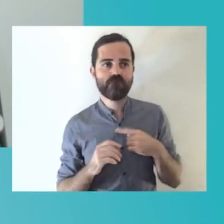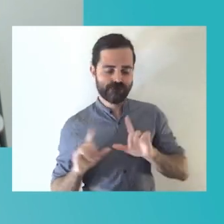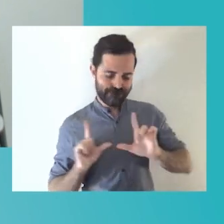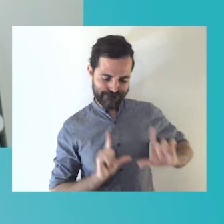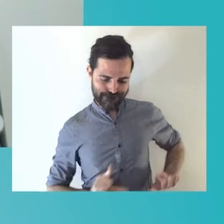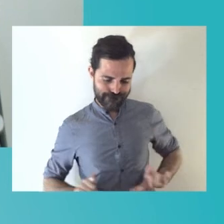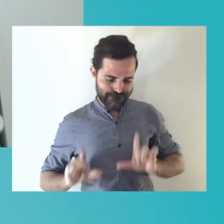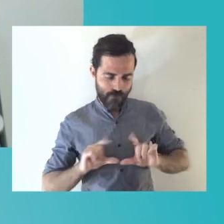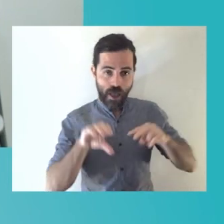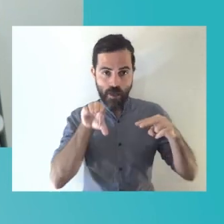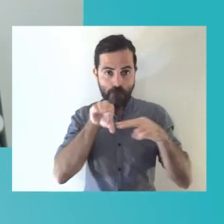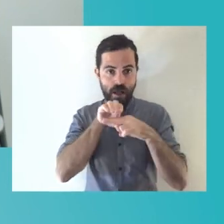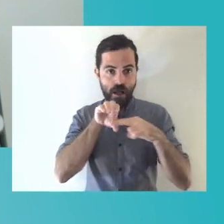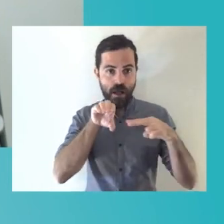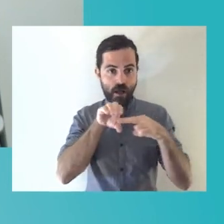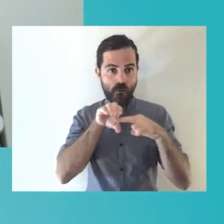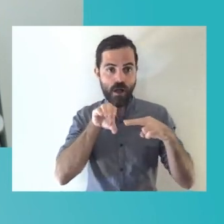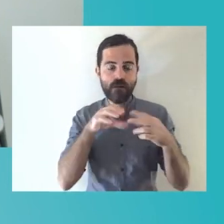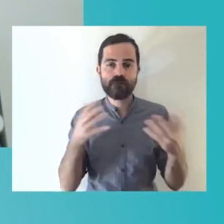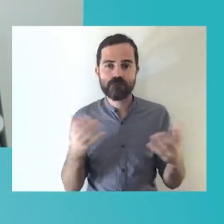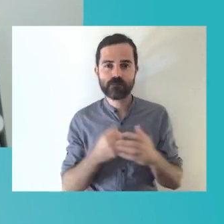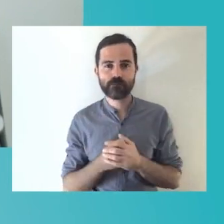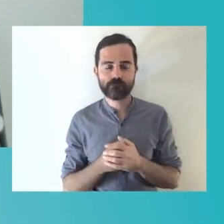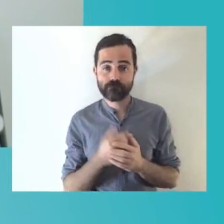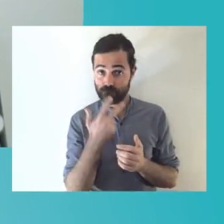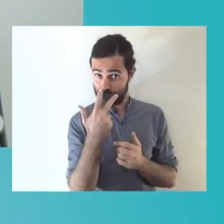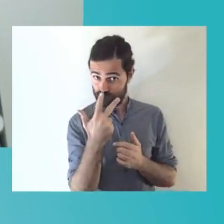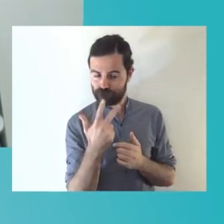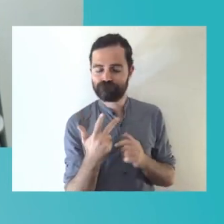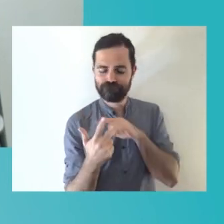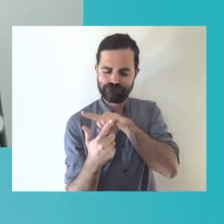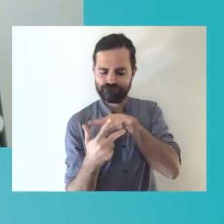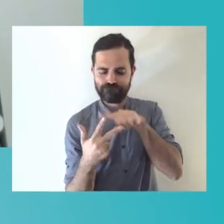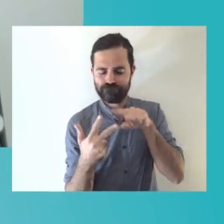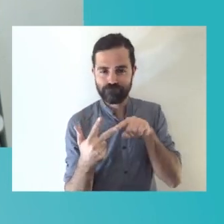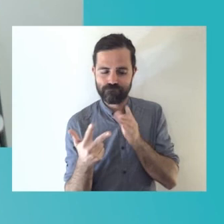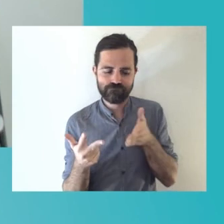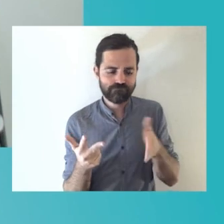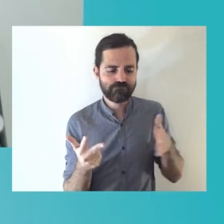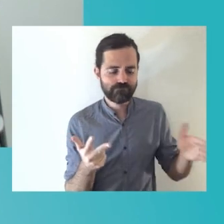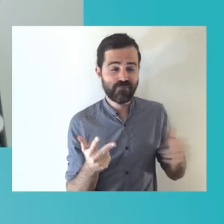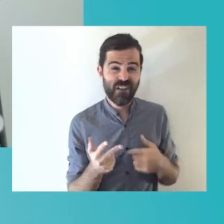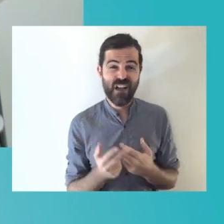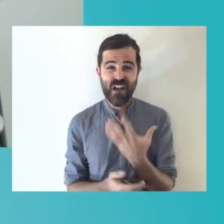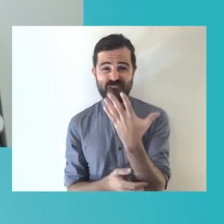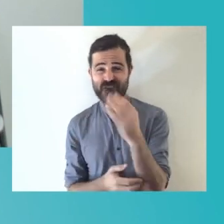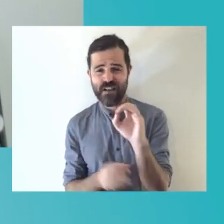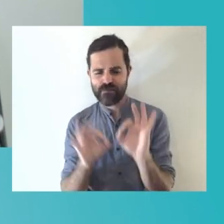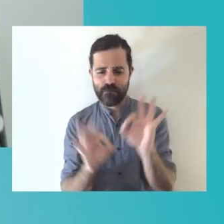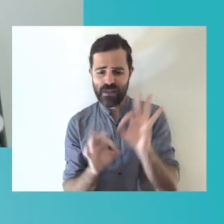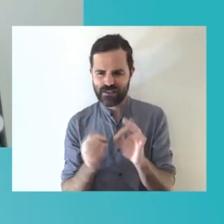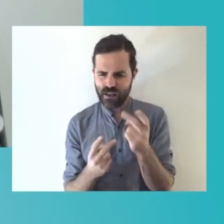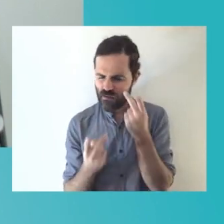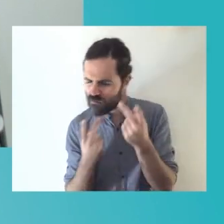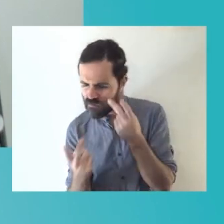MRI for any other reason? Well, there are three possible scenarios. Almost half of them remain unseen. There are,